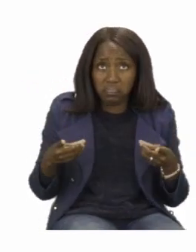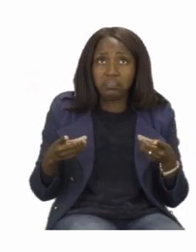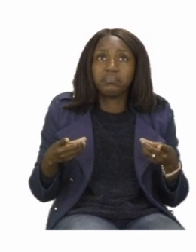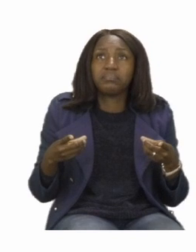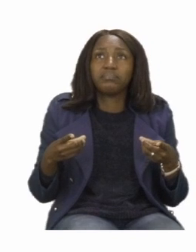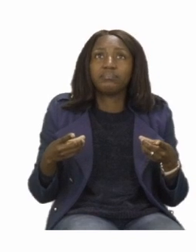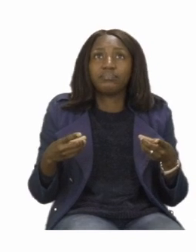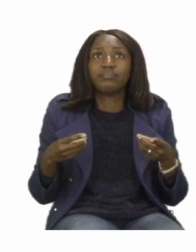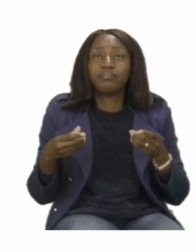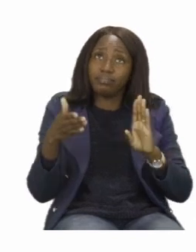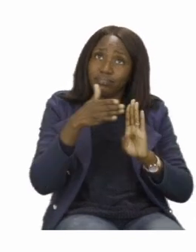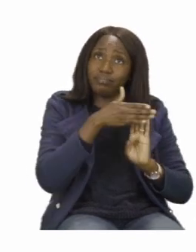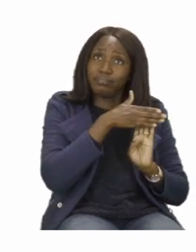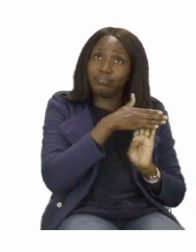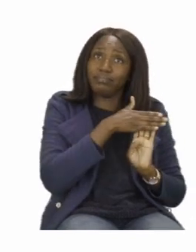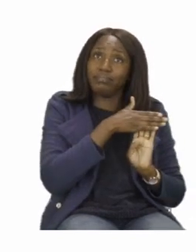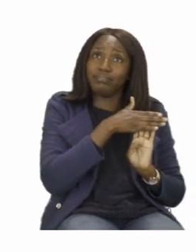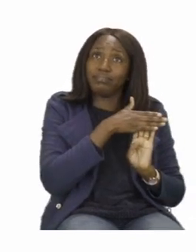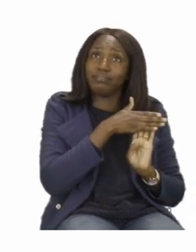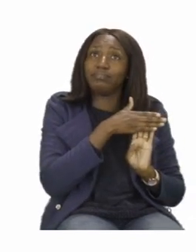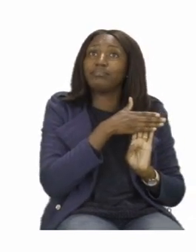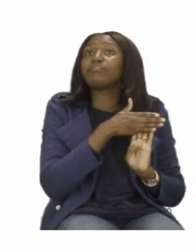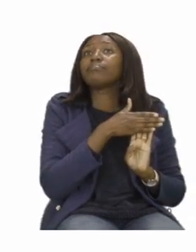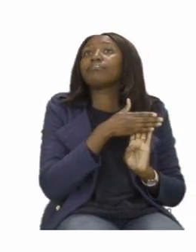dangerous, safe,